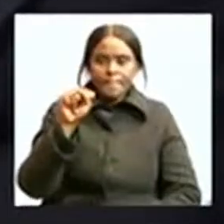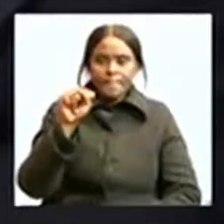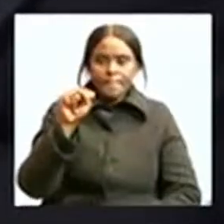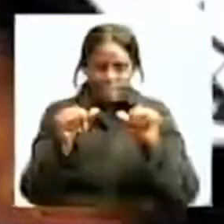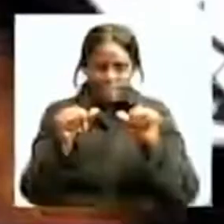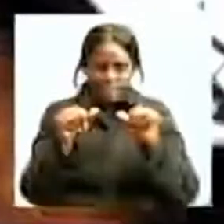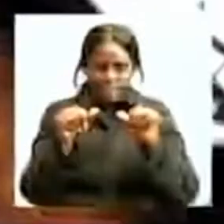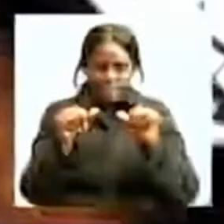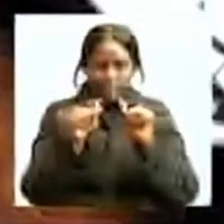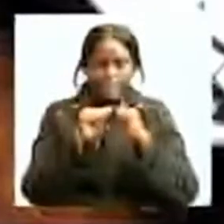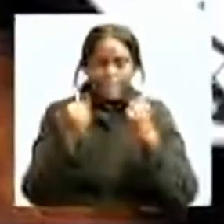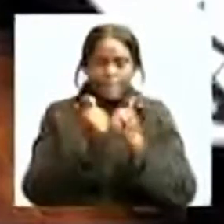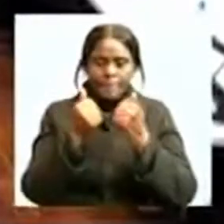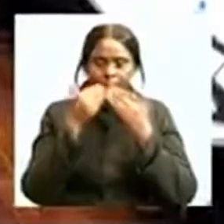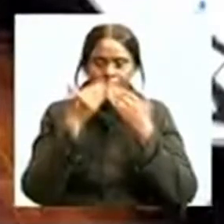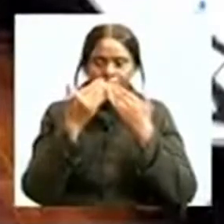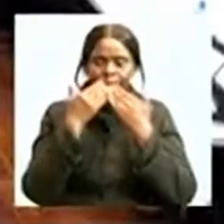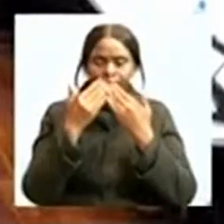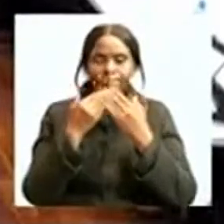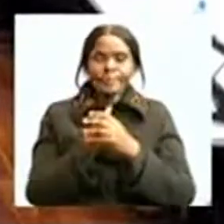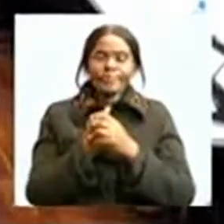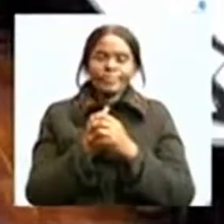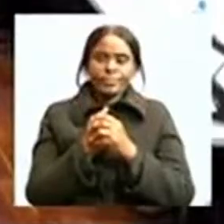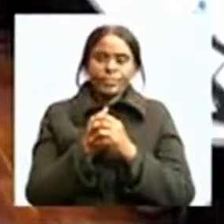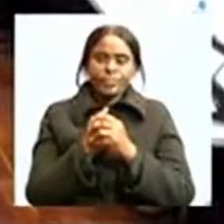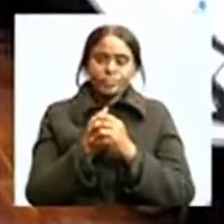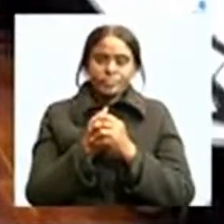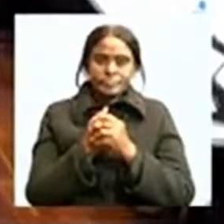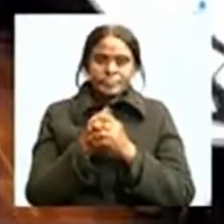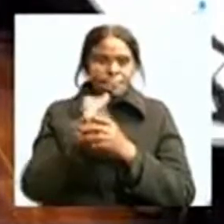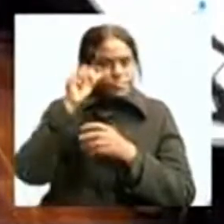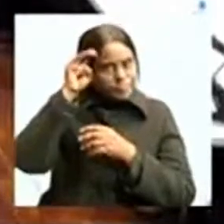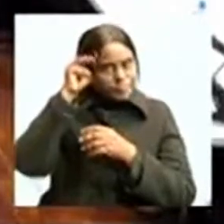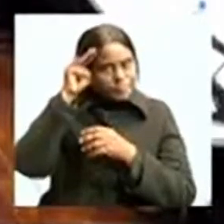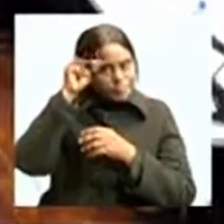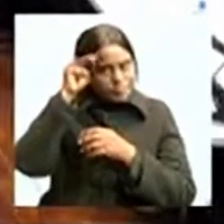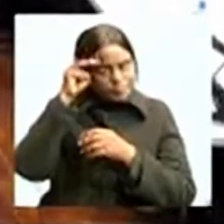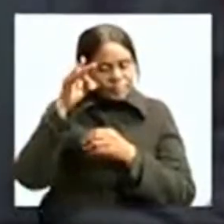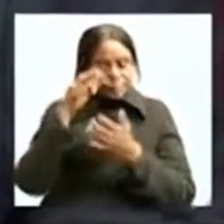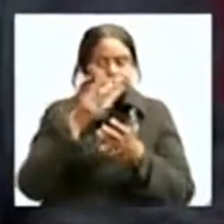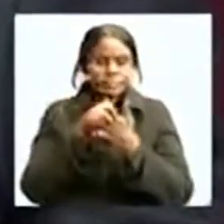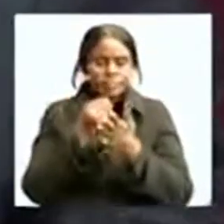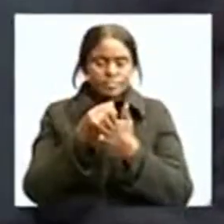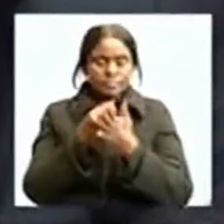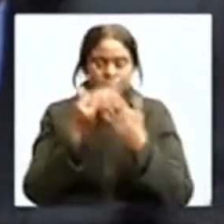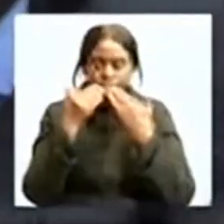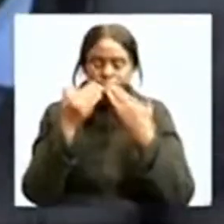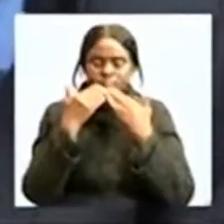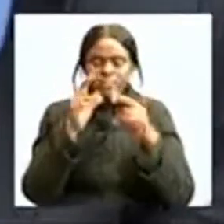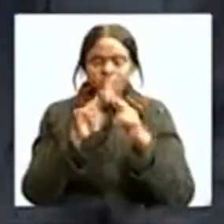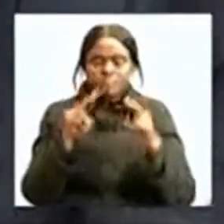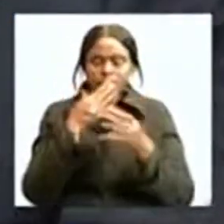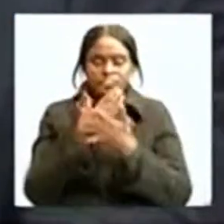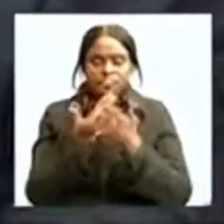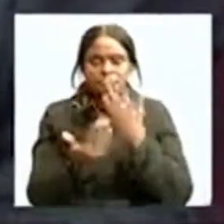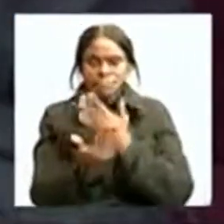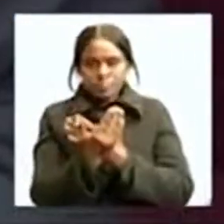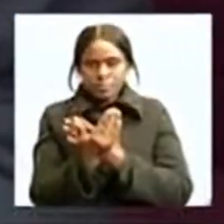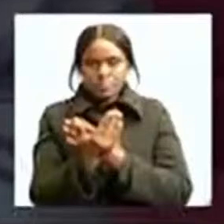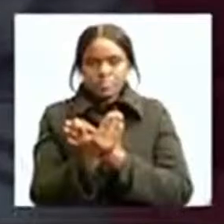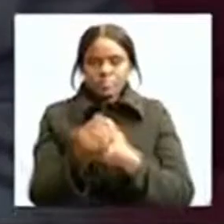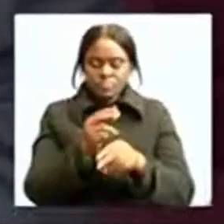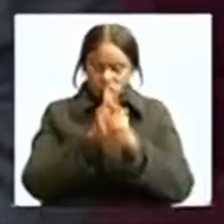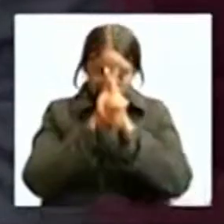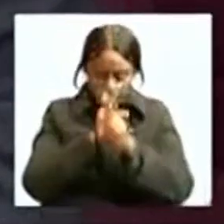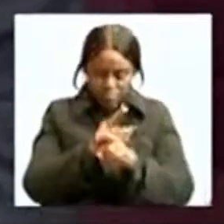Auditor General. Thank you. Minister of Finance. Yeah. Thank you, Chair, and good morning. Good morning,